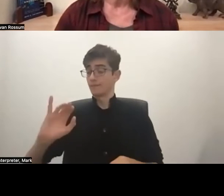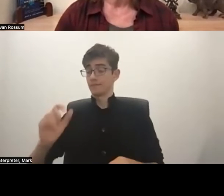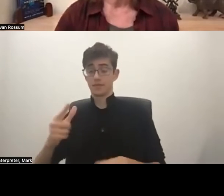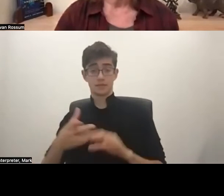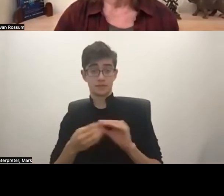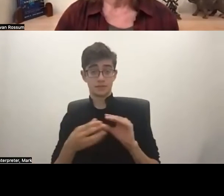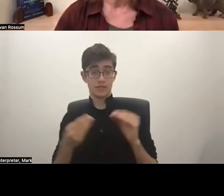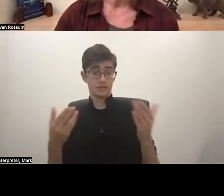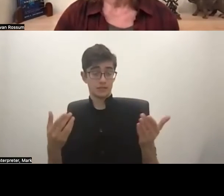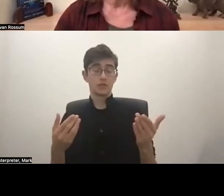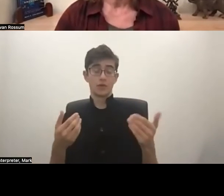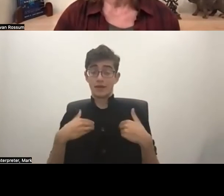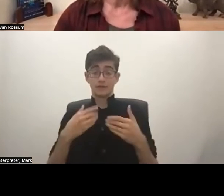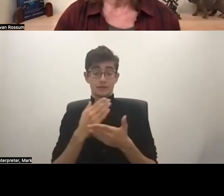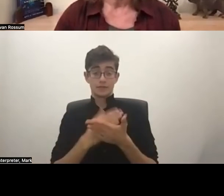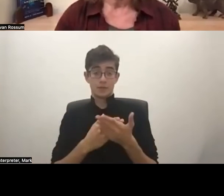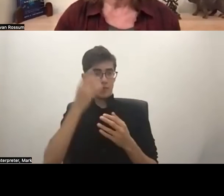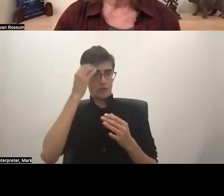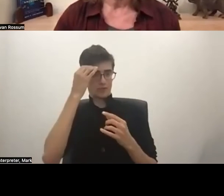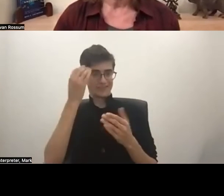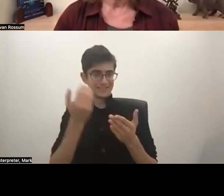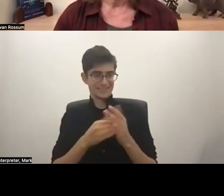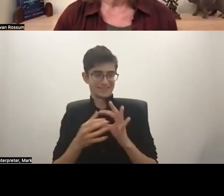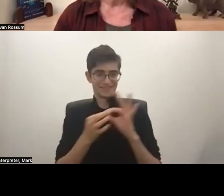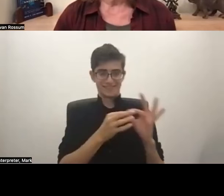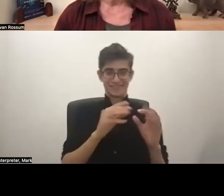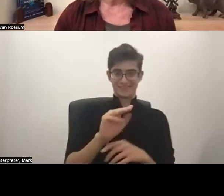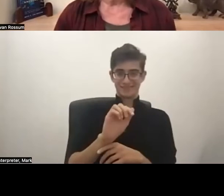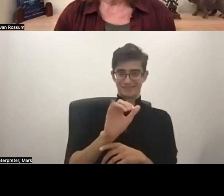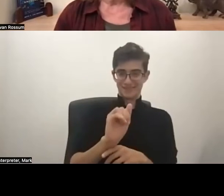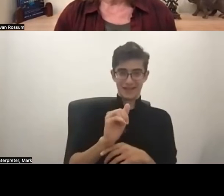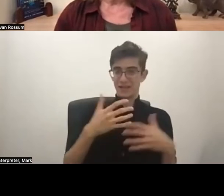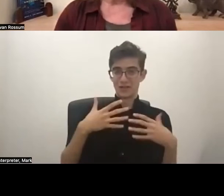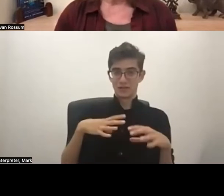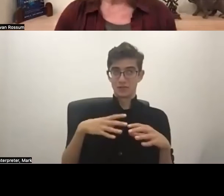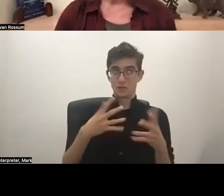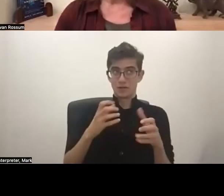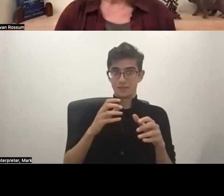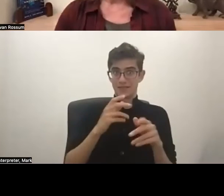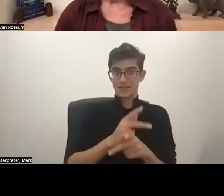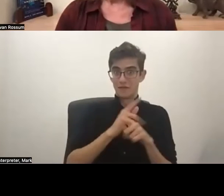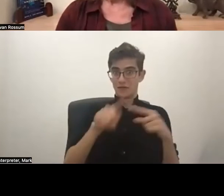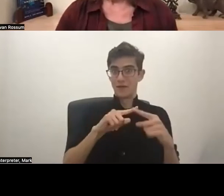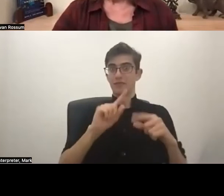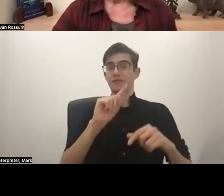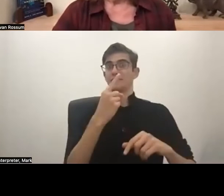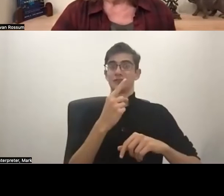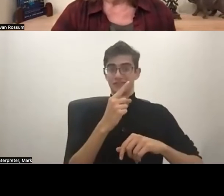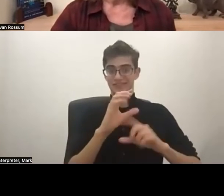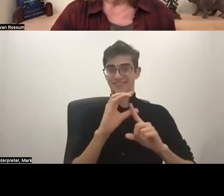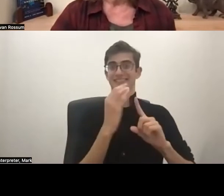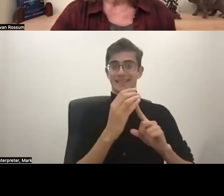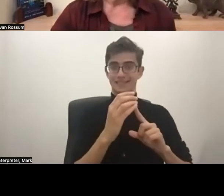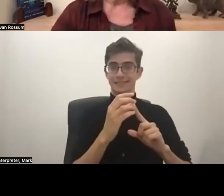what Maya just mentioned about being careful about selecting an initial case, because